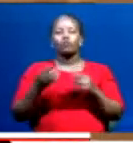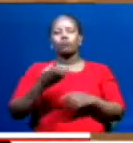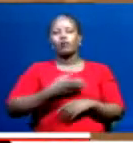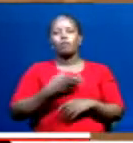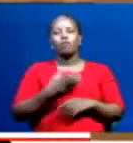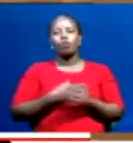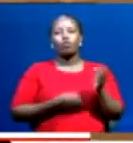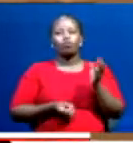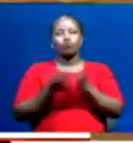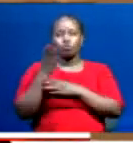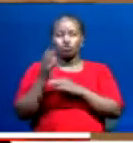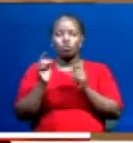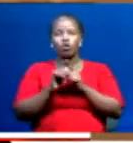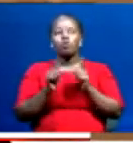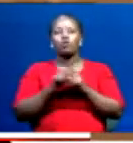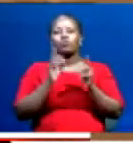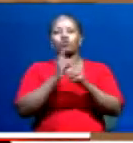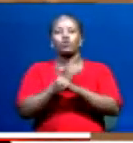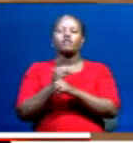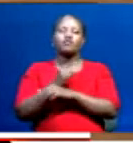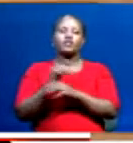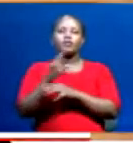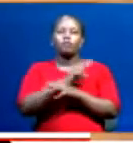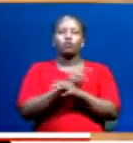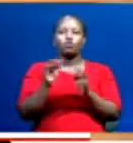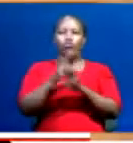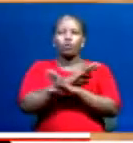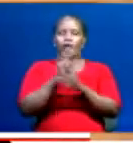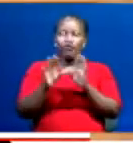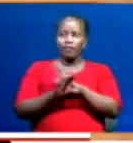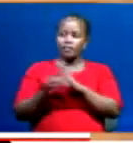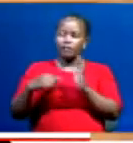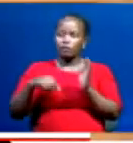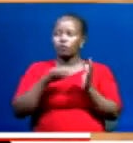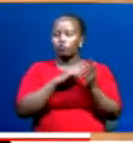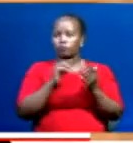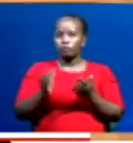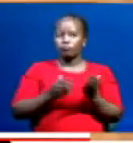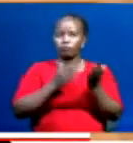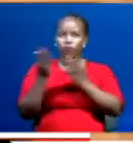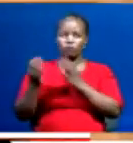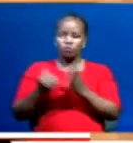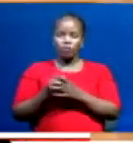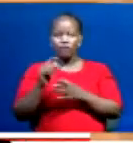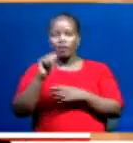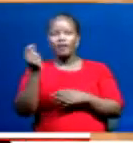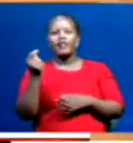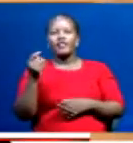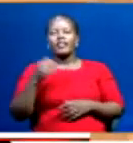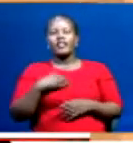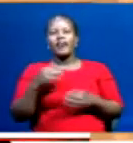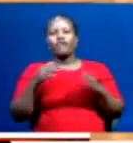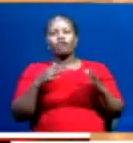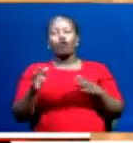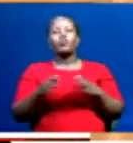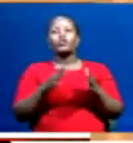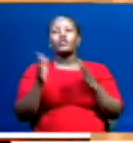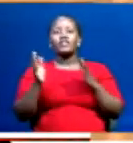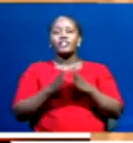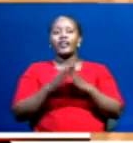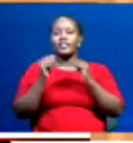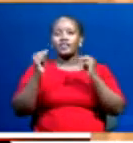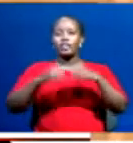to be valid, has to apply to everything we import as well. Kenya has immense opportunities and capabilities to